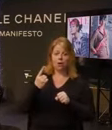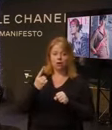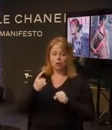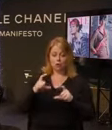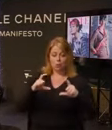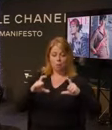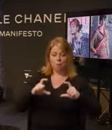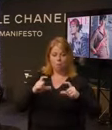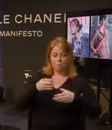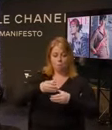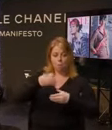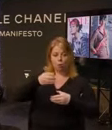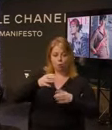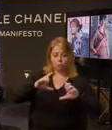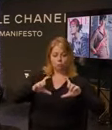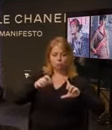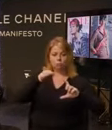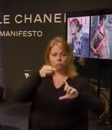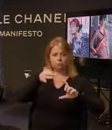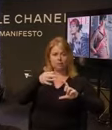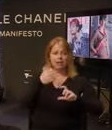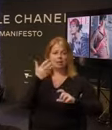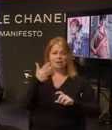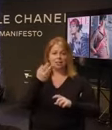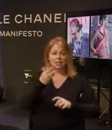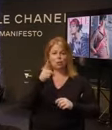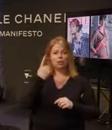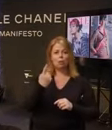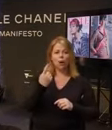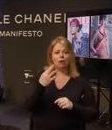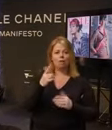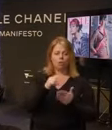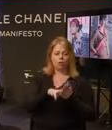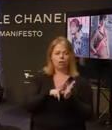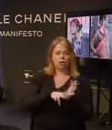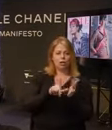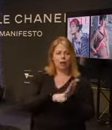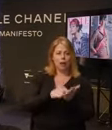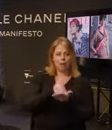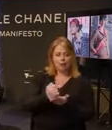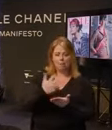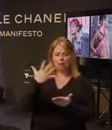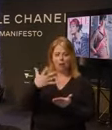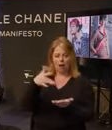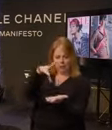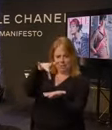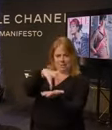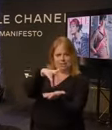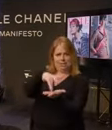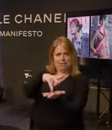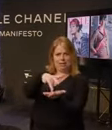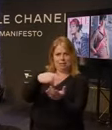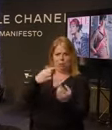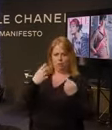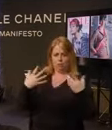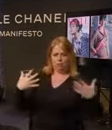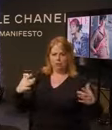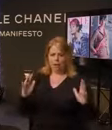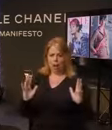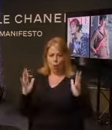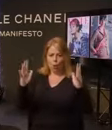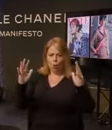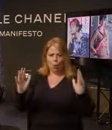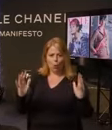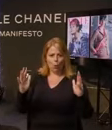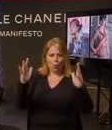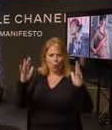from 1921 of Chanel No. 5. It sort of sits in the centre of this display like a sort of glowing relic.